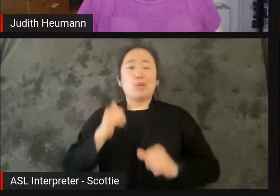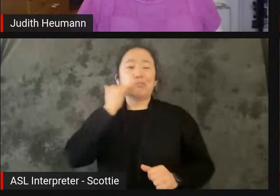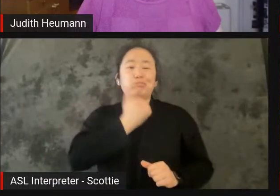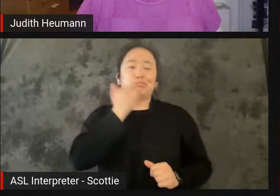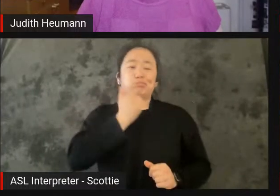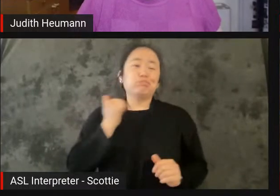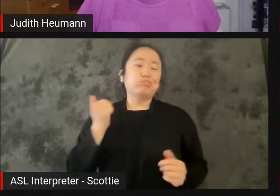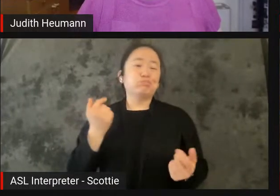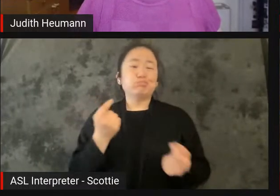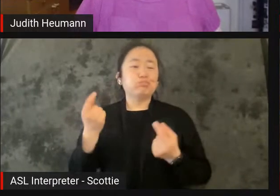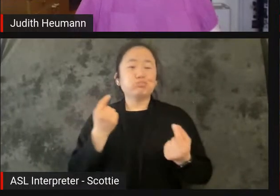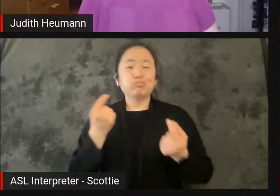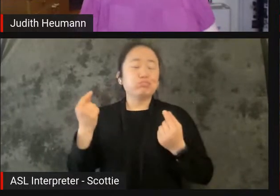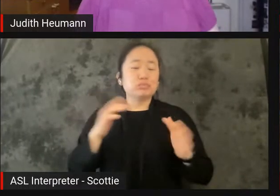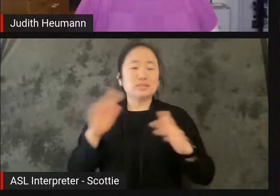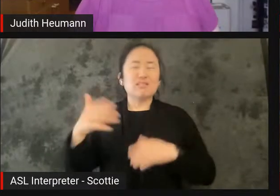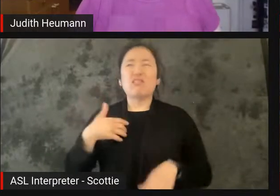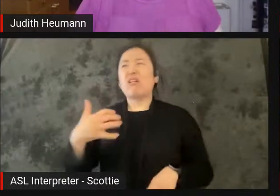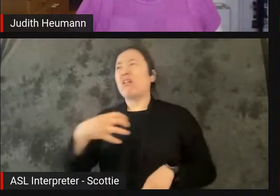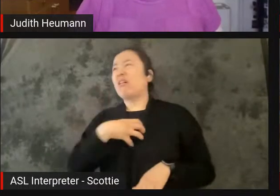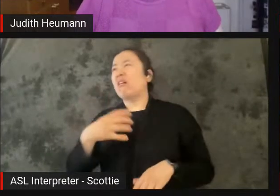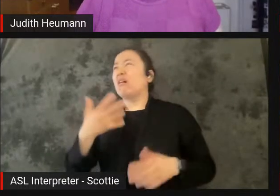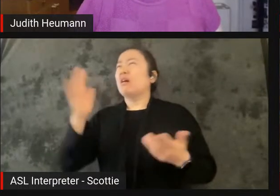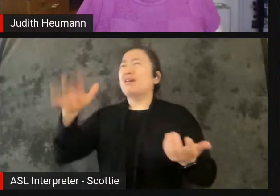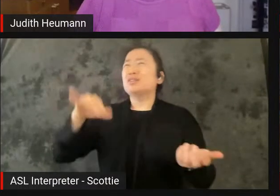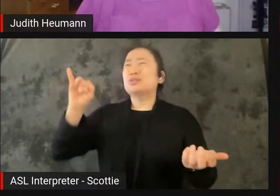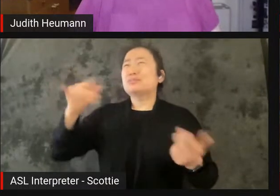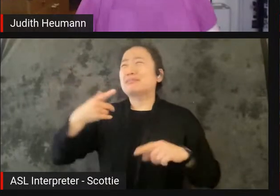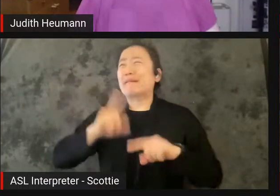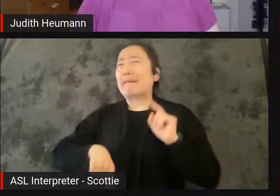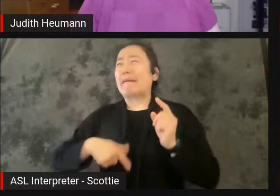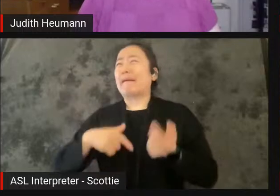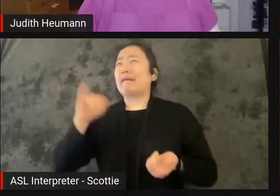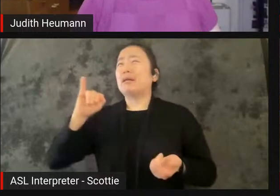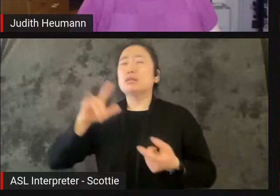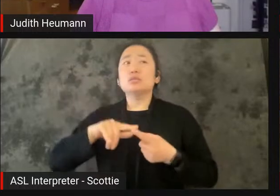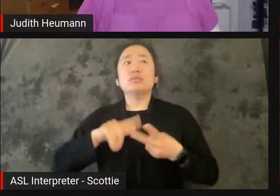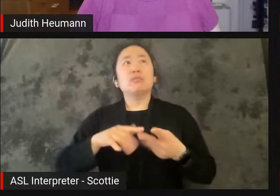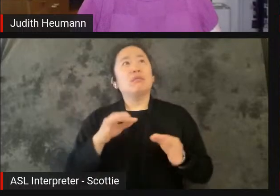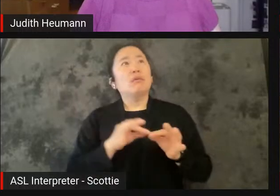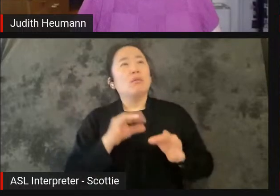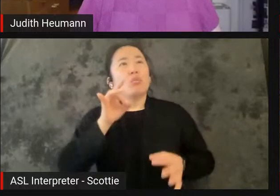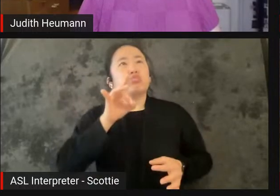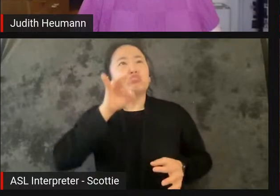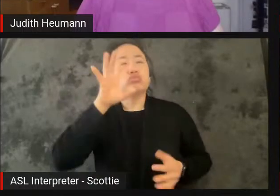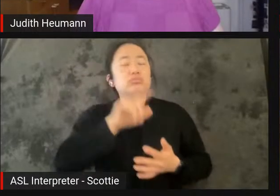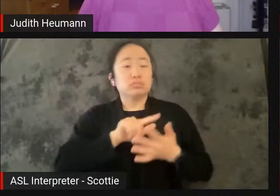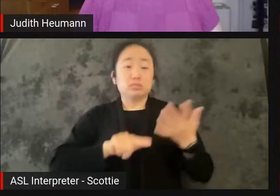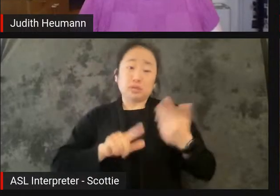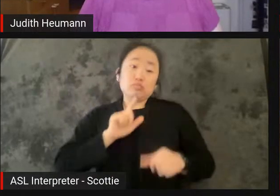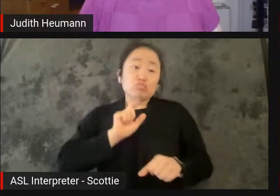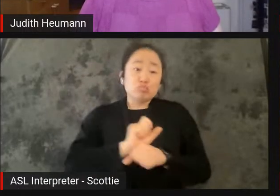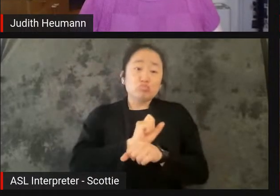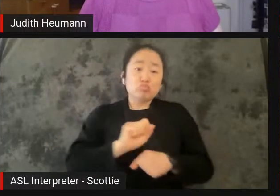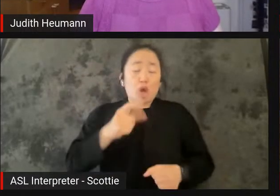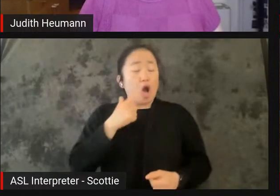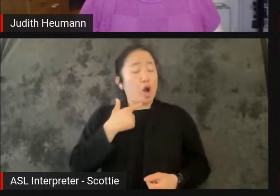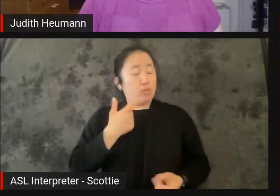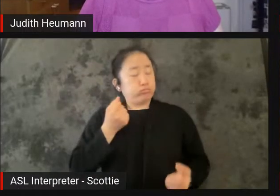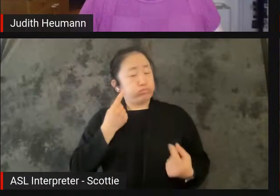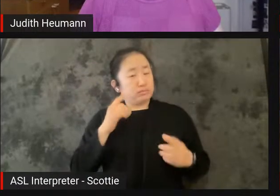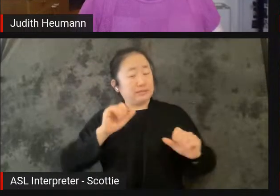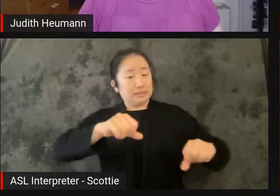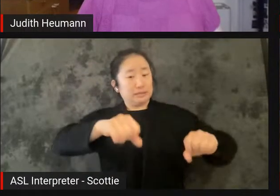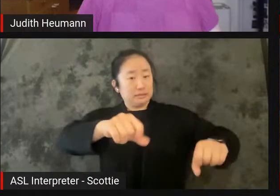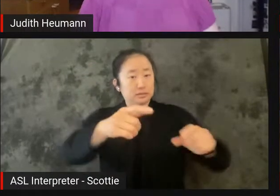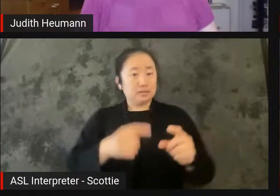not being able to get insurance, about how much it costs, all legitimate issues. But they don't have a place where they can